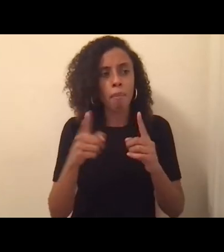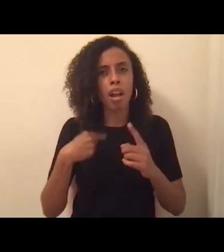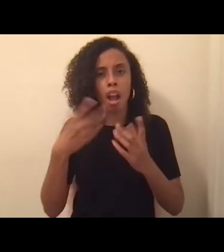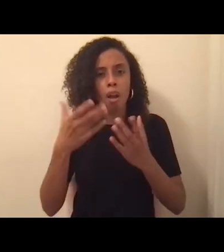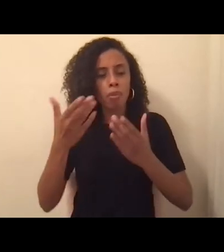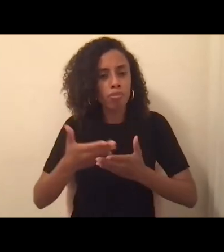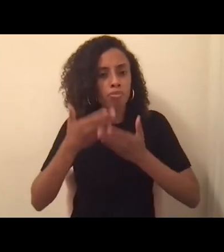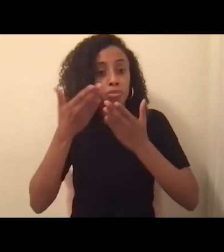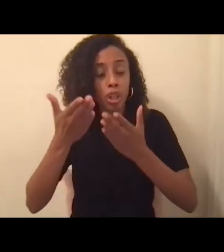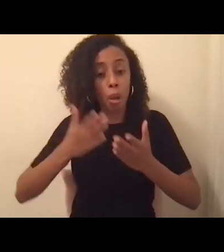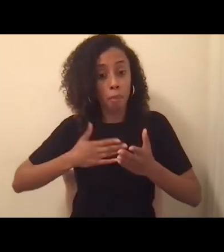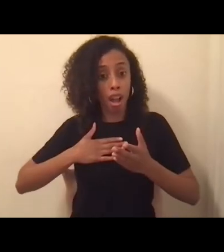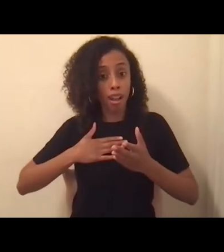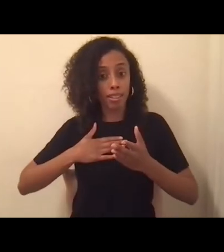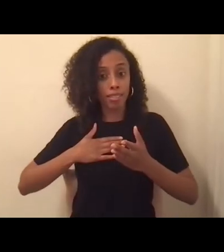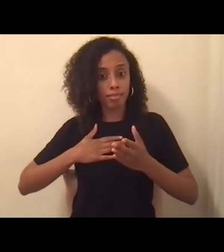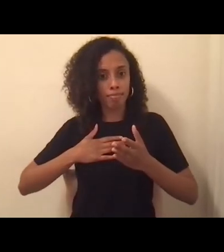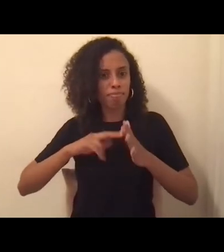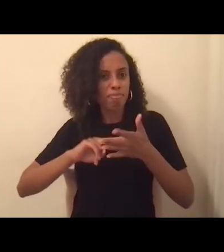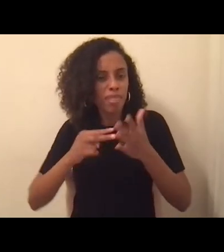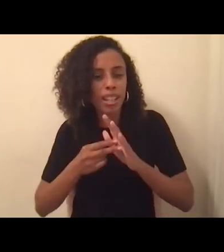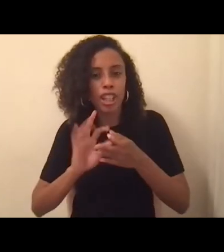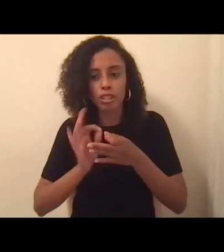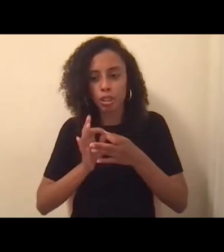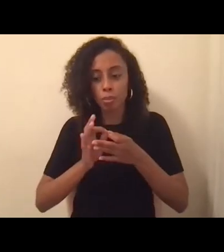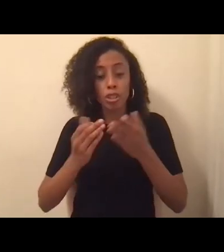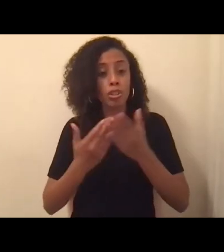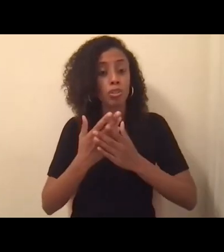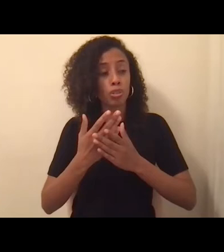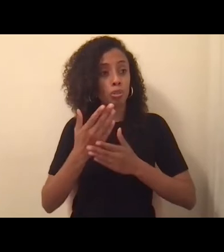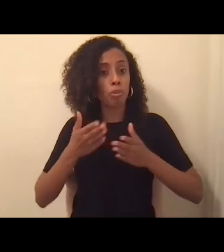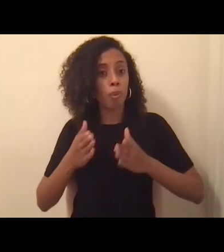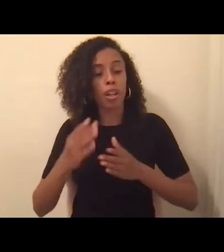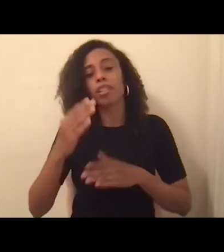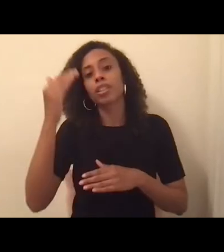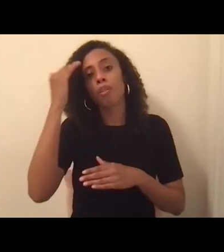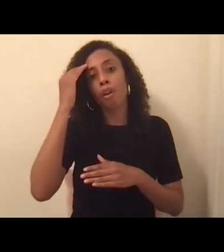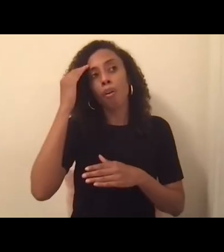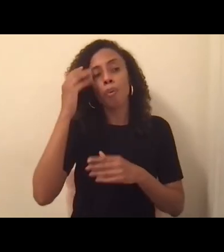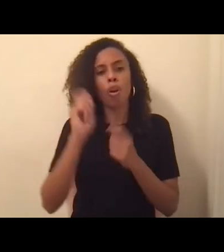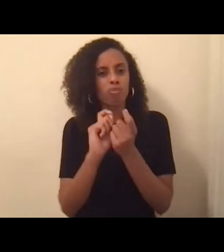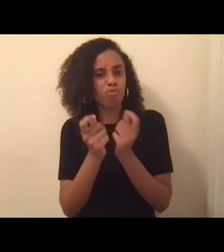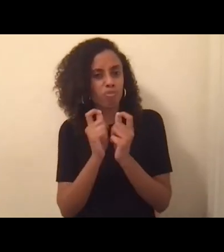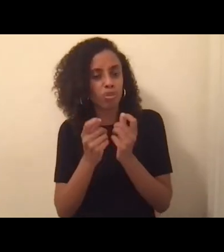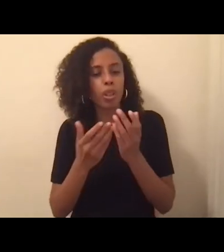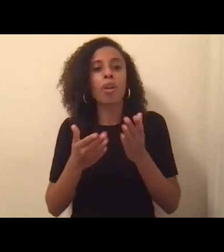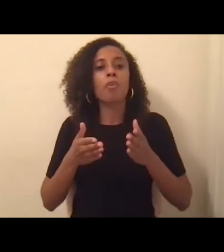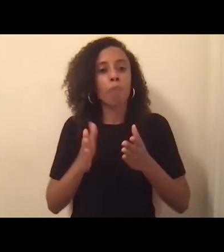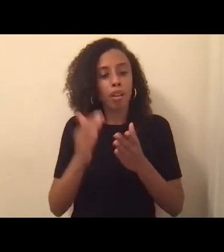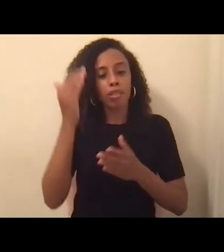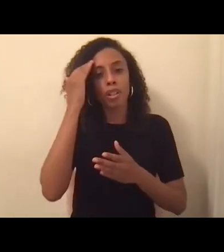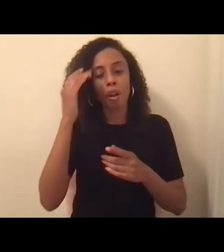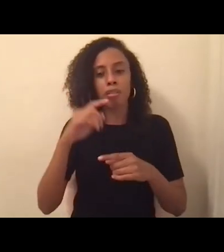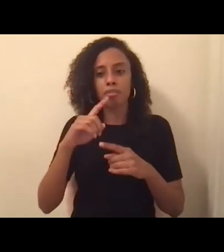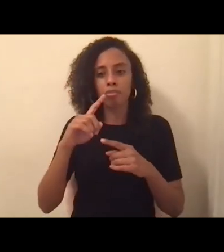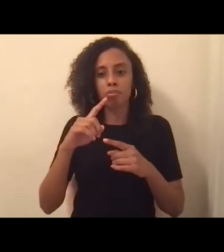own interpretation and my own new ways of knowing, or amended ways of knowing around these questions